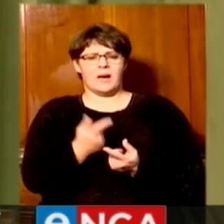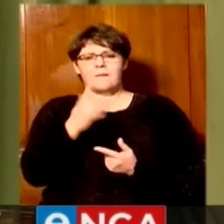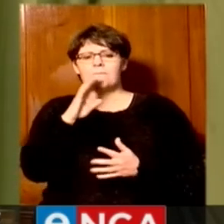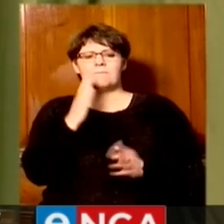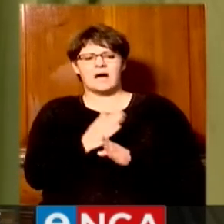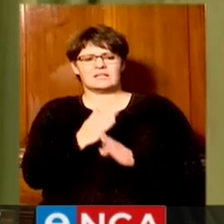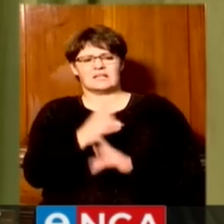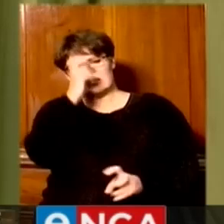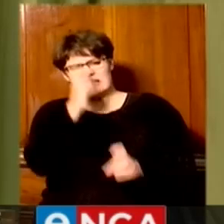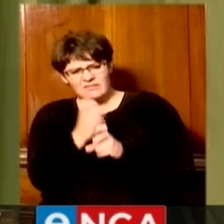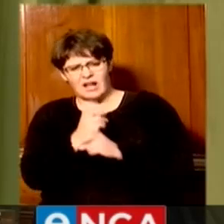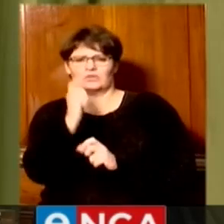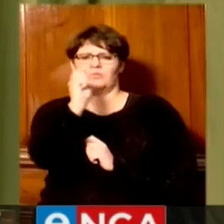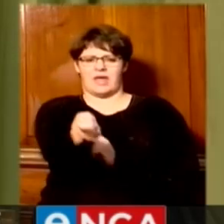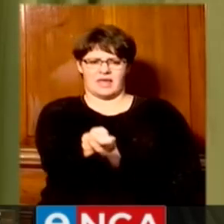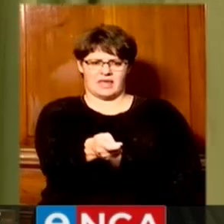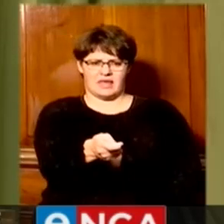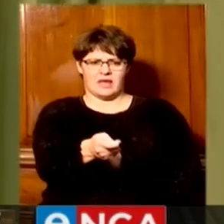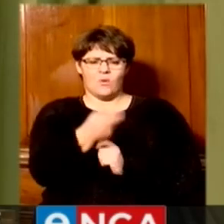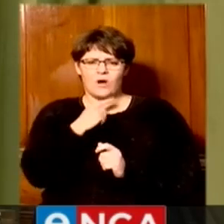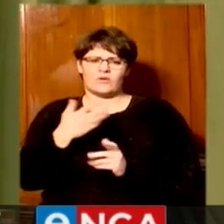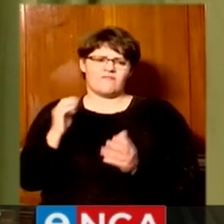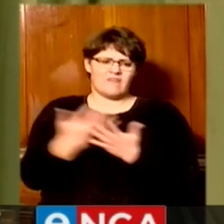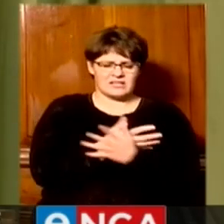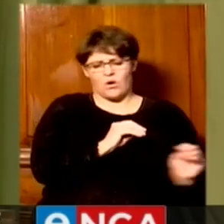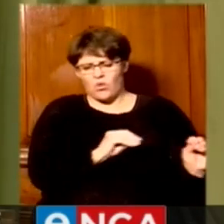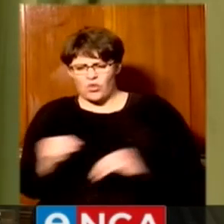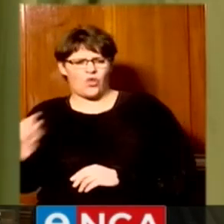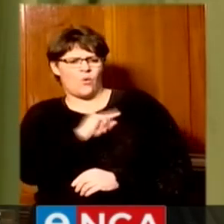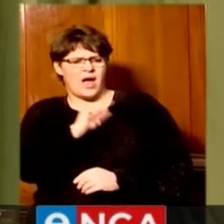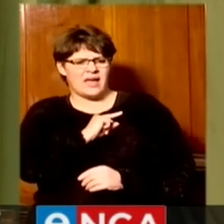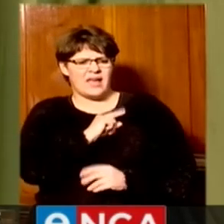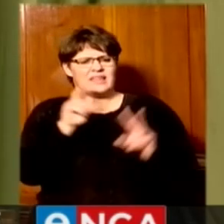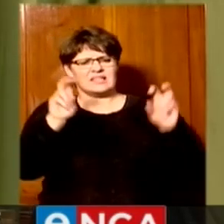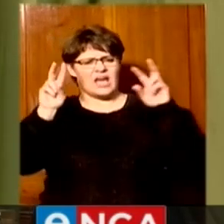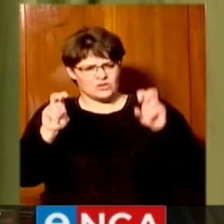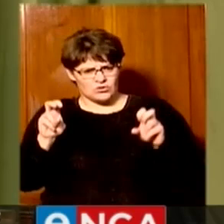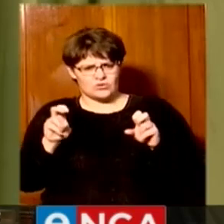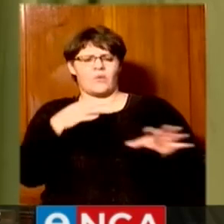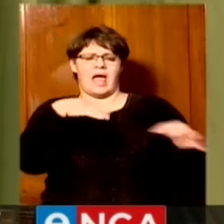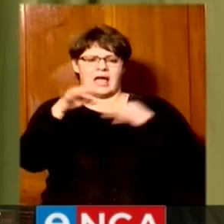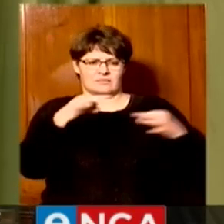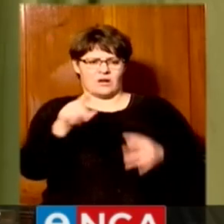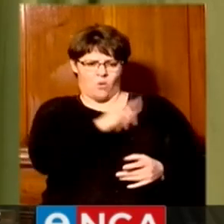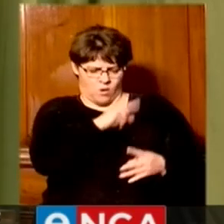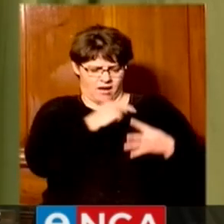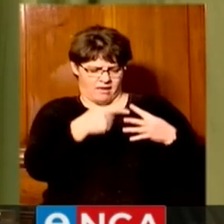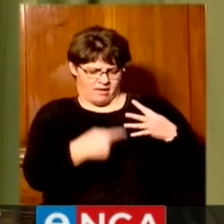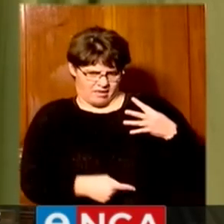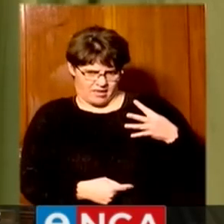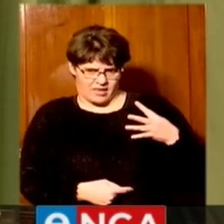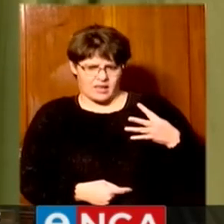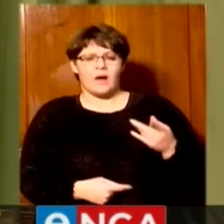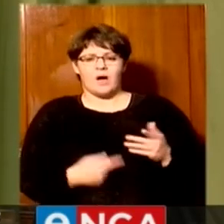singakwazi ukukhipha imali as fast as we possibly can kungalento ezilandelayo engizosifunda masisha nje.